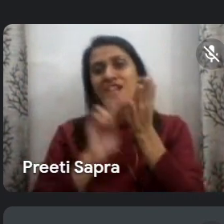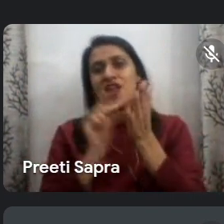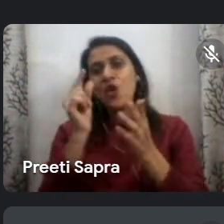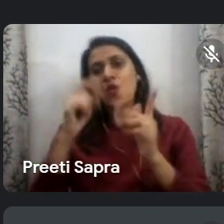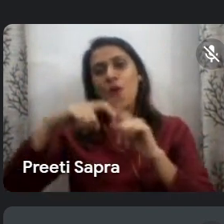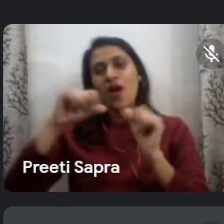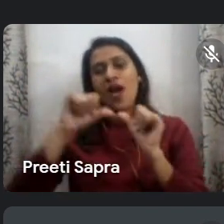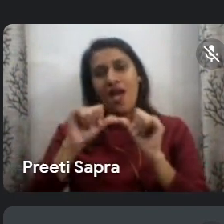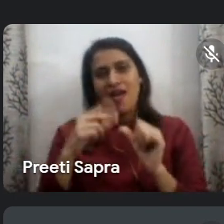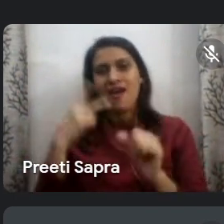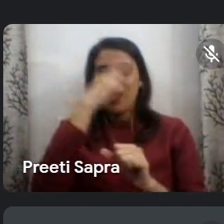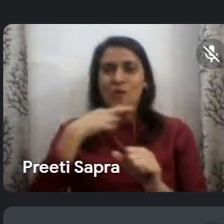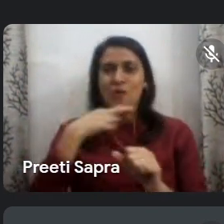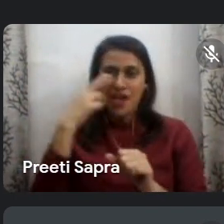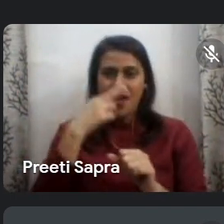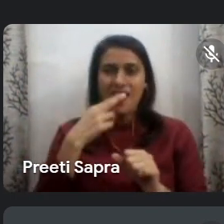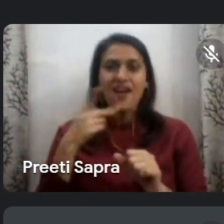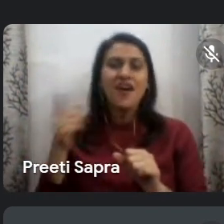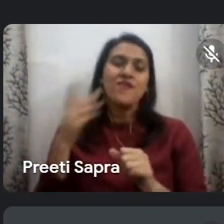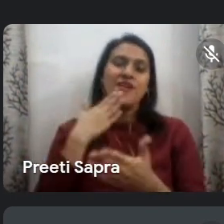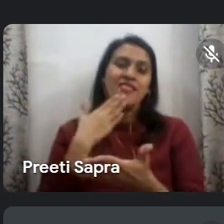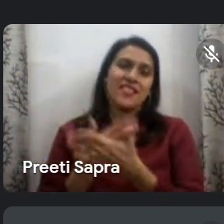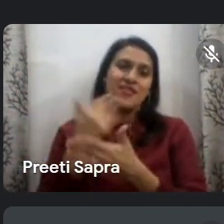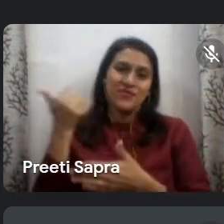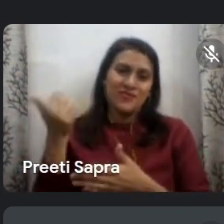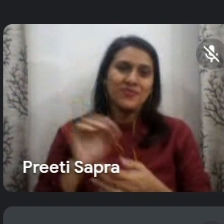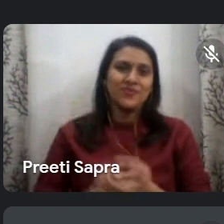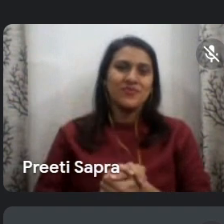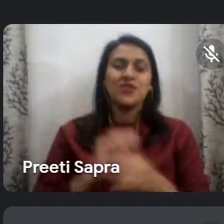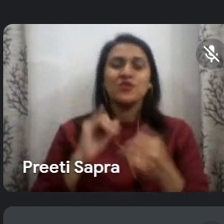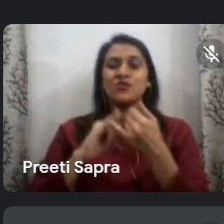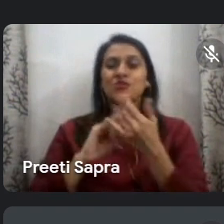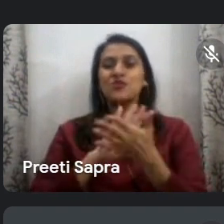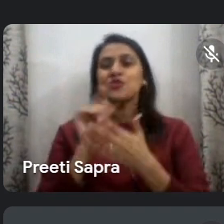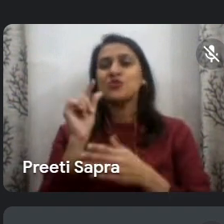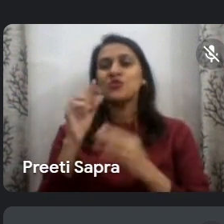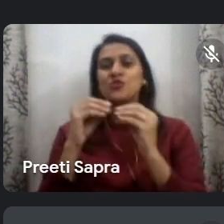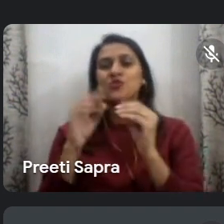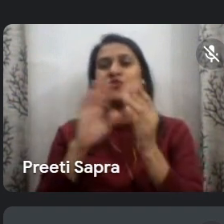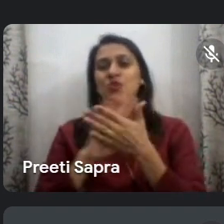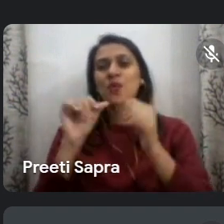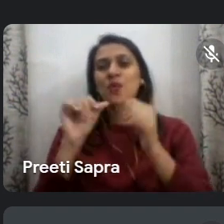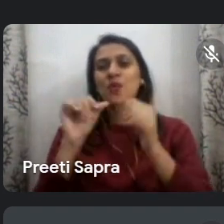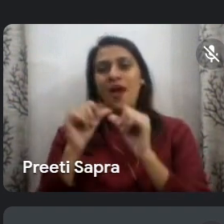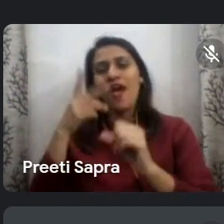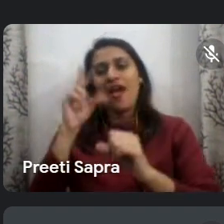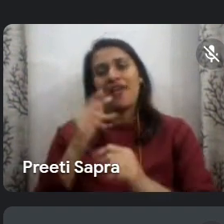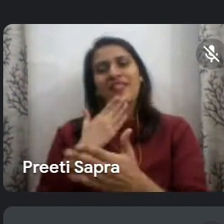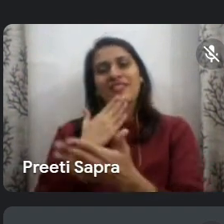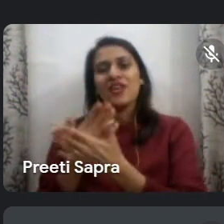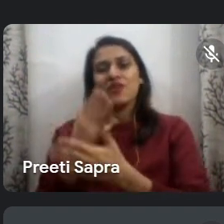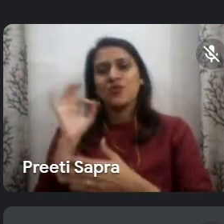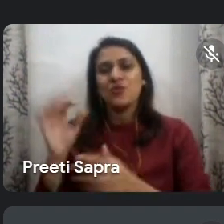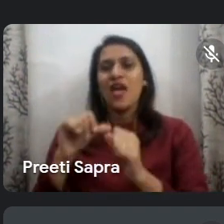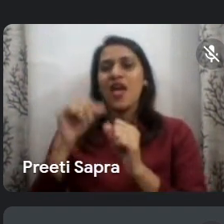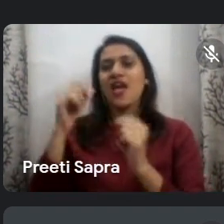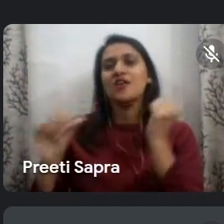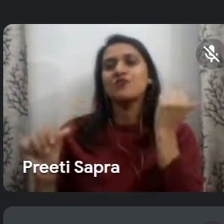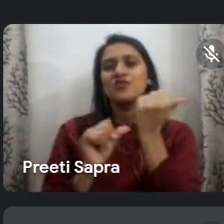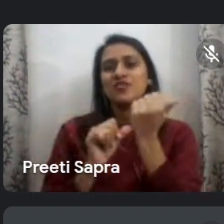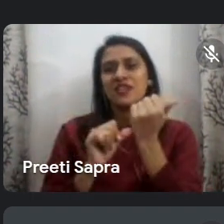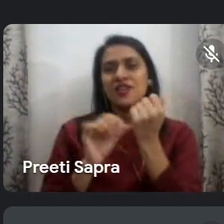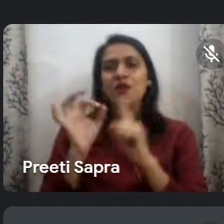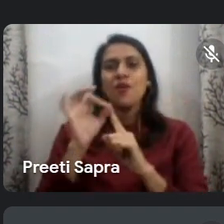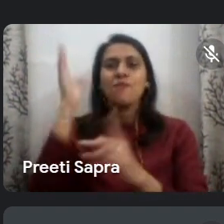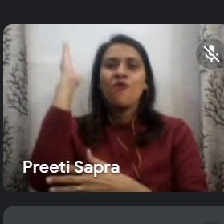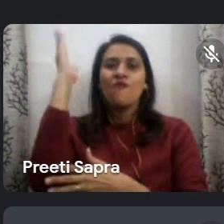And finally, I'd like to again thank Dr. Shubha Ranganathan, my supervisor and associate professor of Psychology,